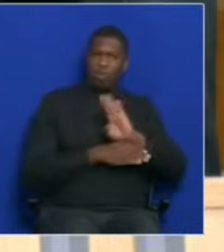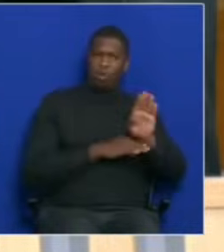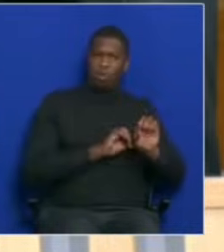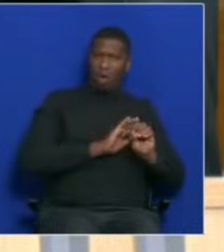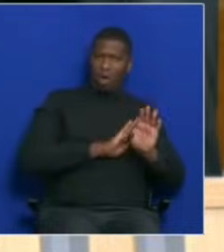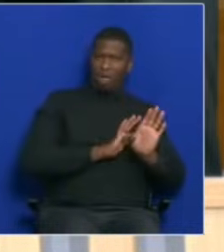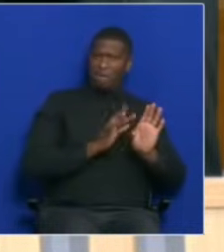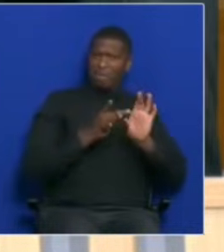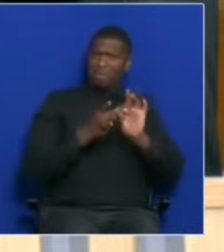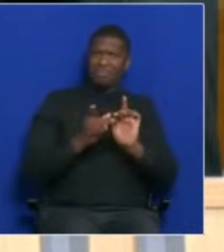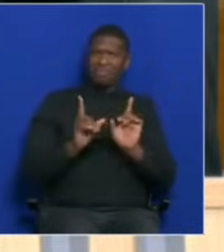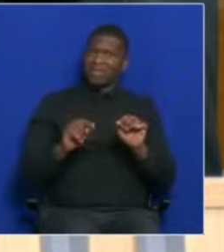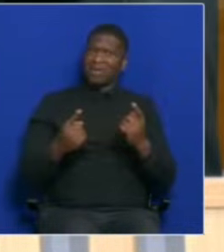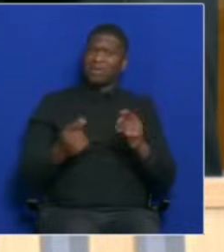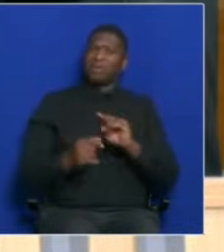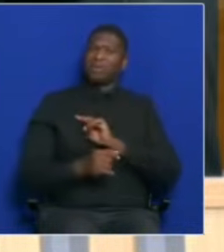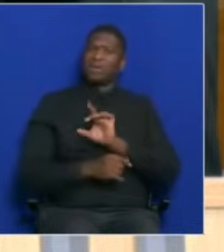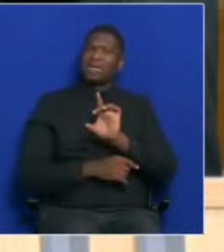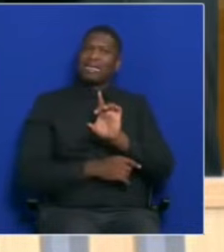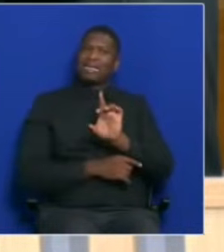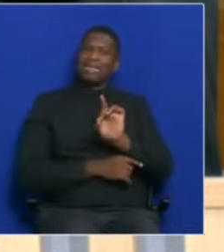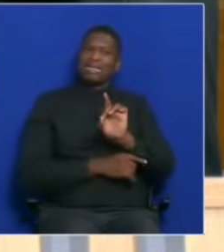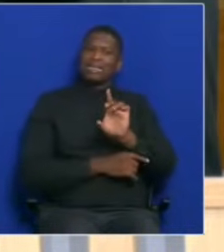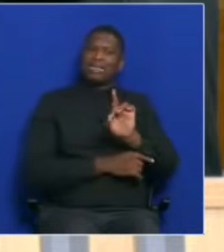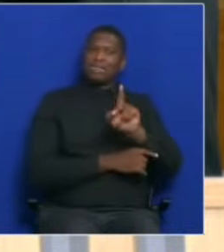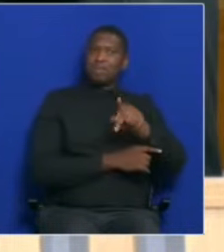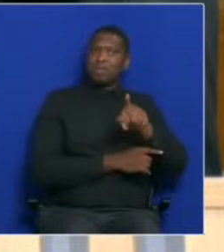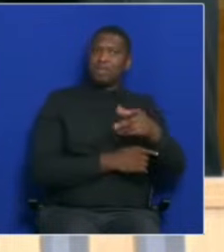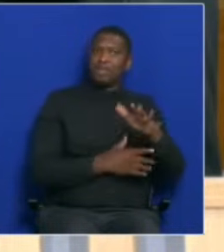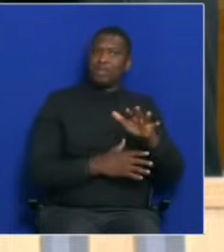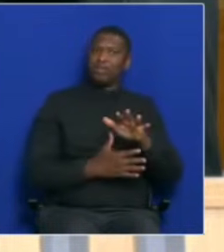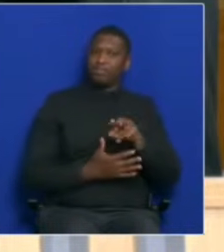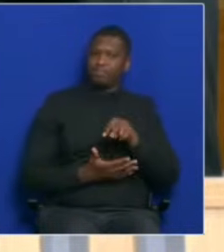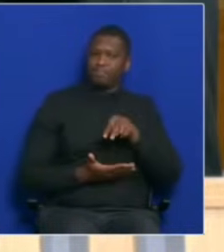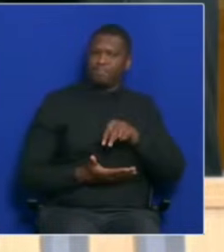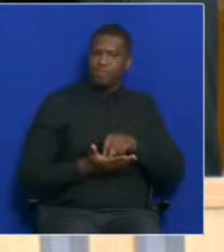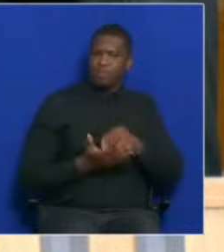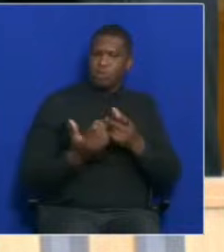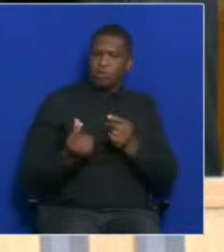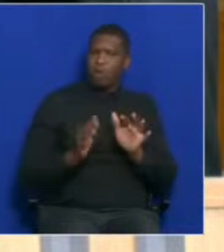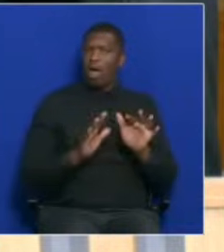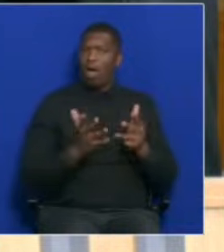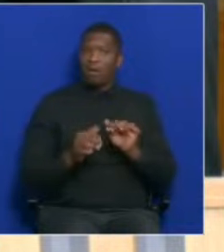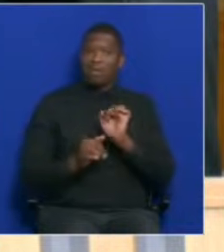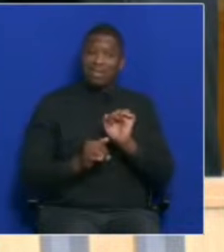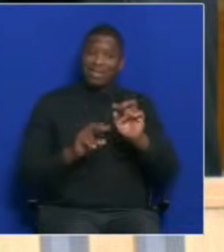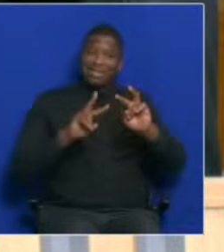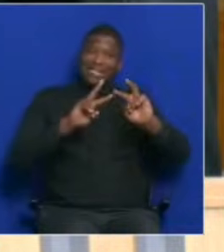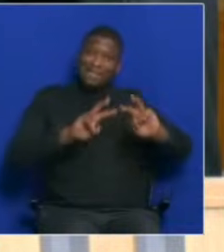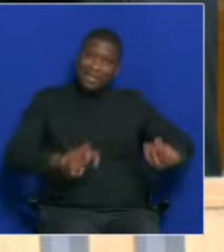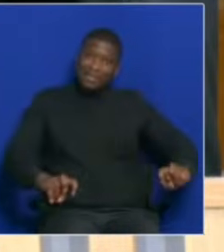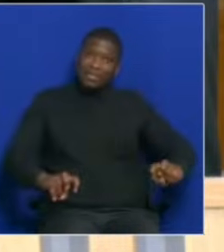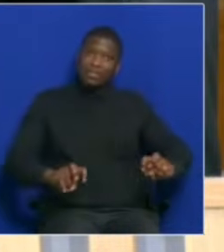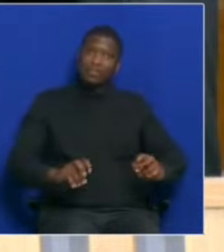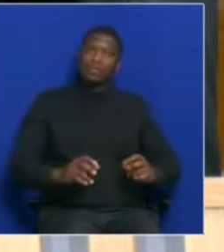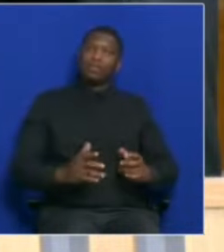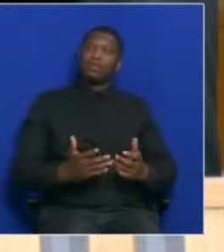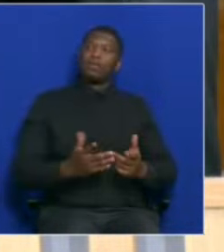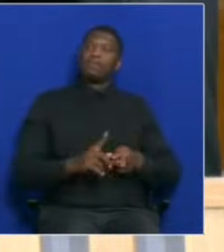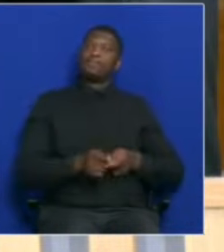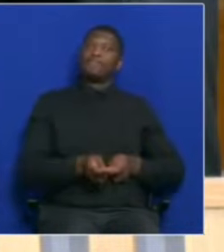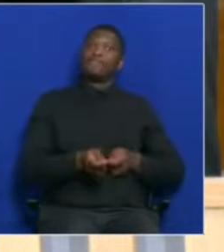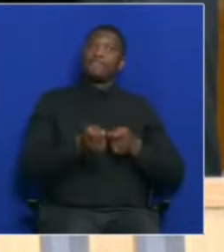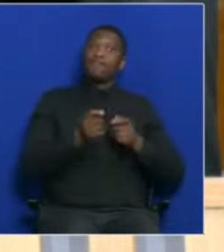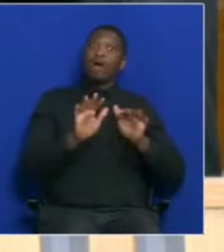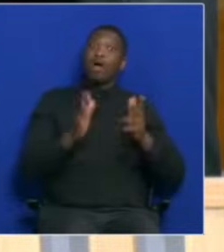taken a position how he's going to handle that matter. This investigation arises on your words, and I think